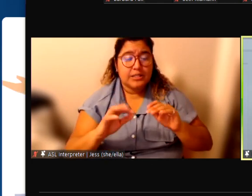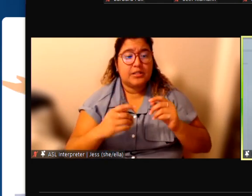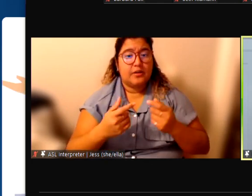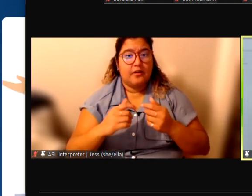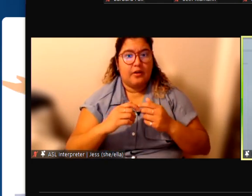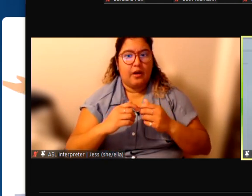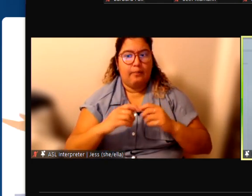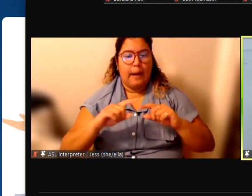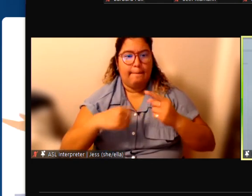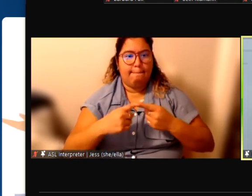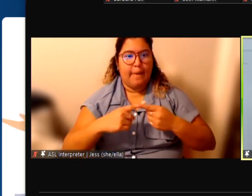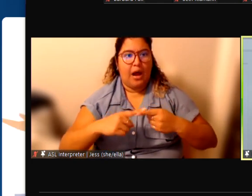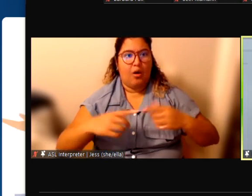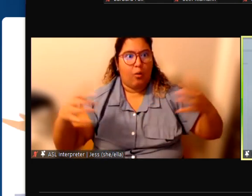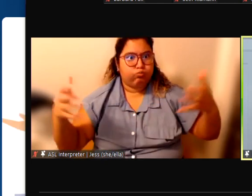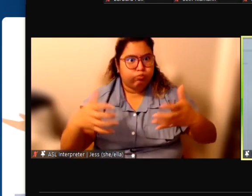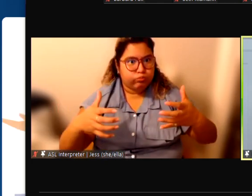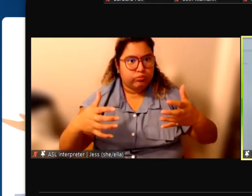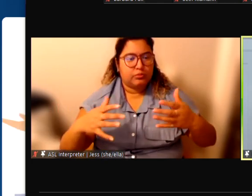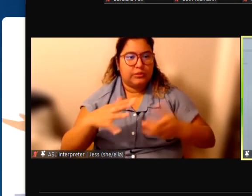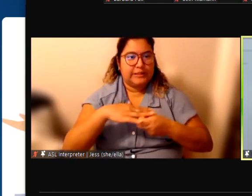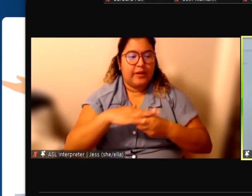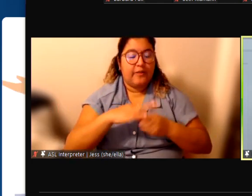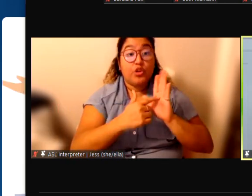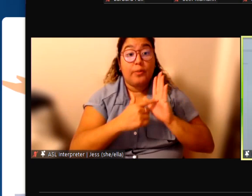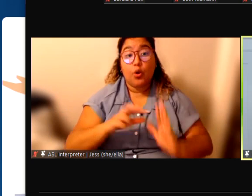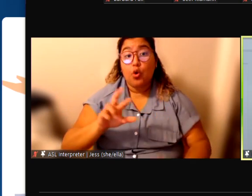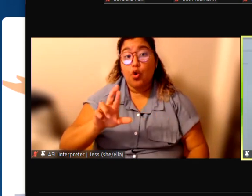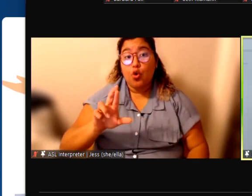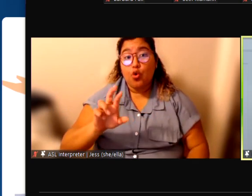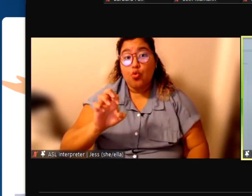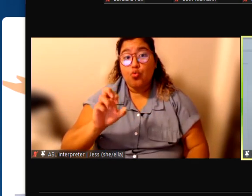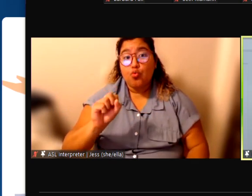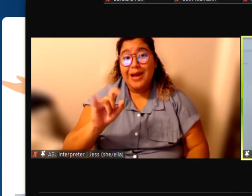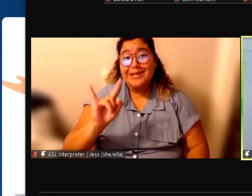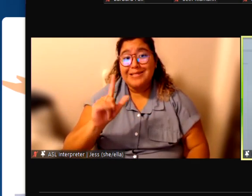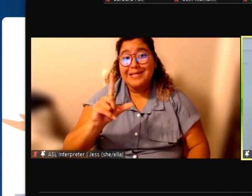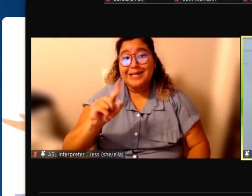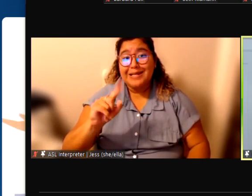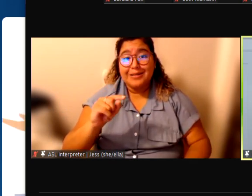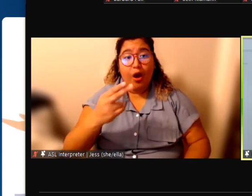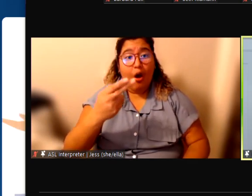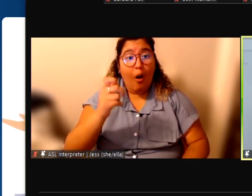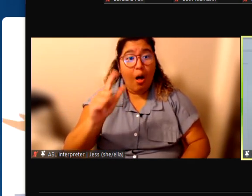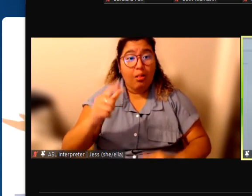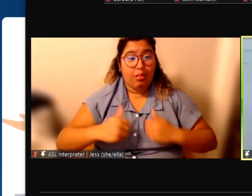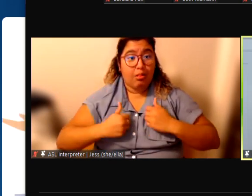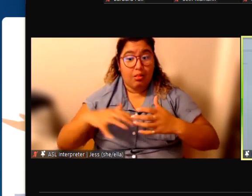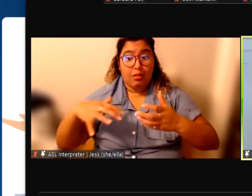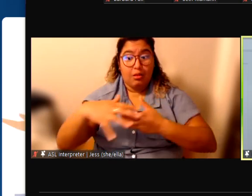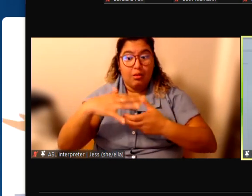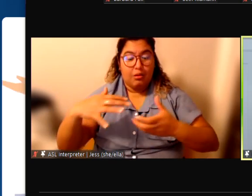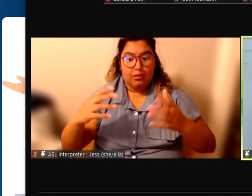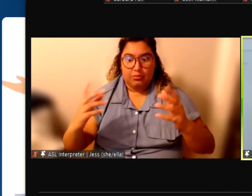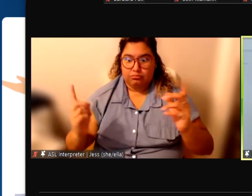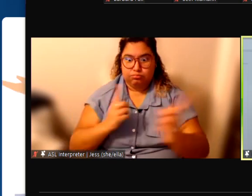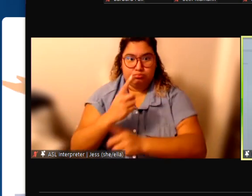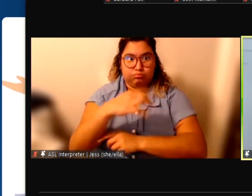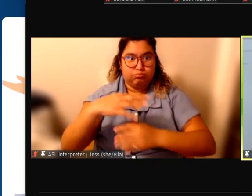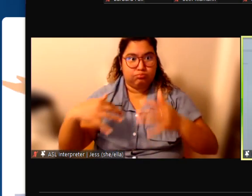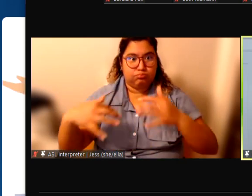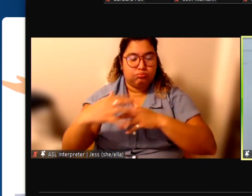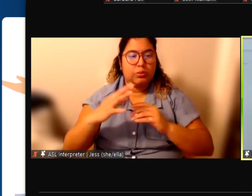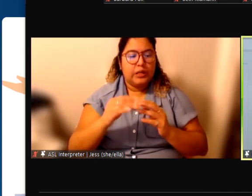congregate settings. So residence halls would be considered congregate settings. So strategies that can be taken. I think our colleges